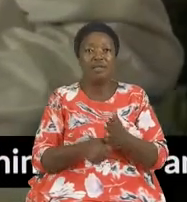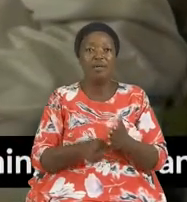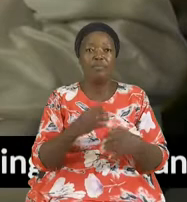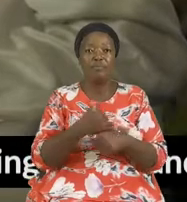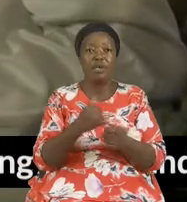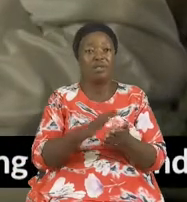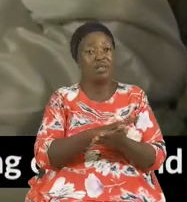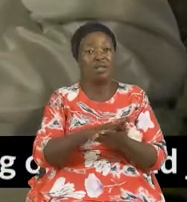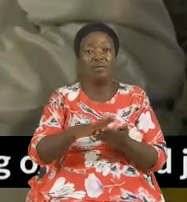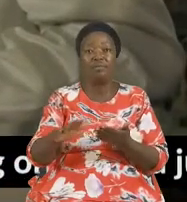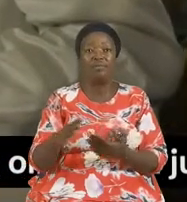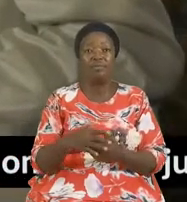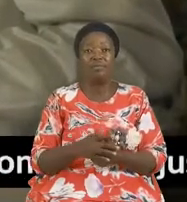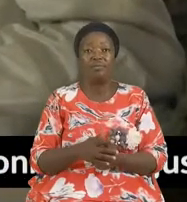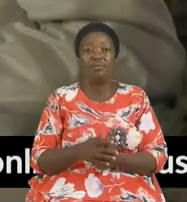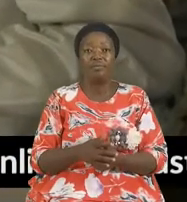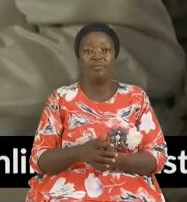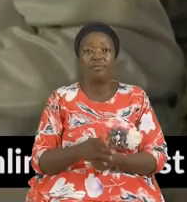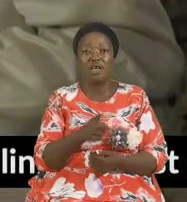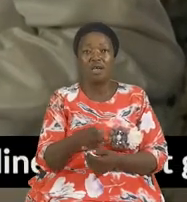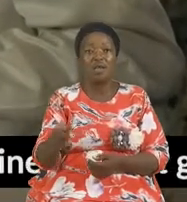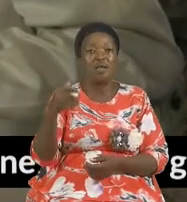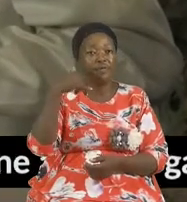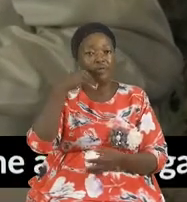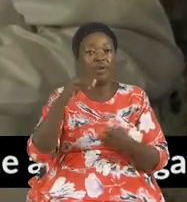Write their names in capital letter, make it very clear.